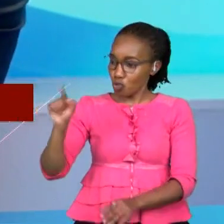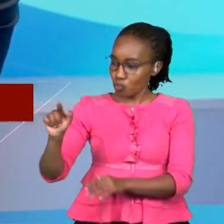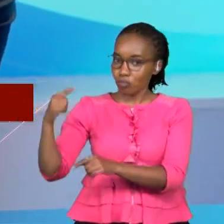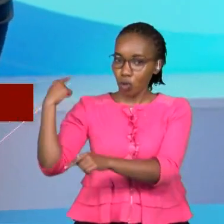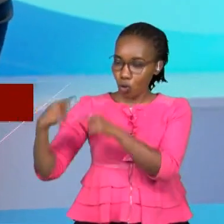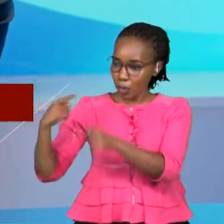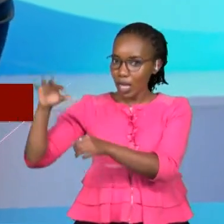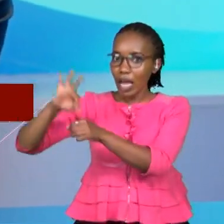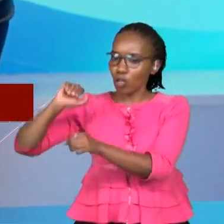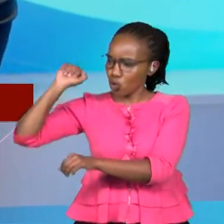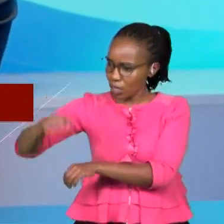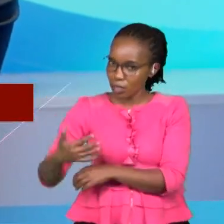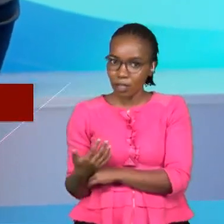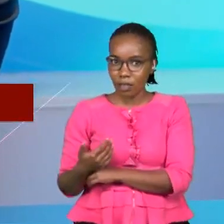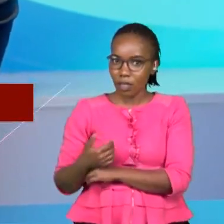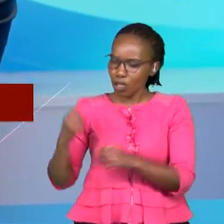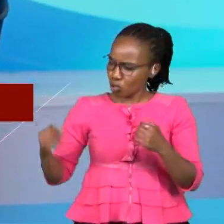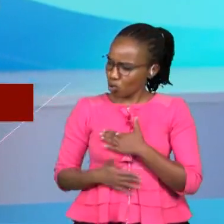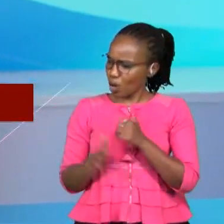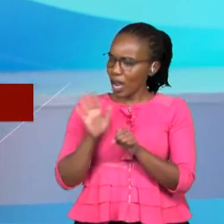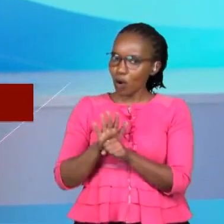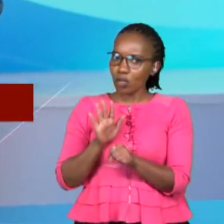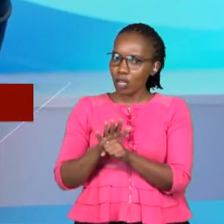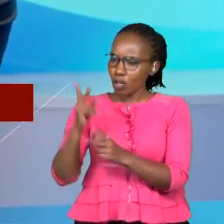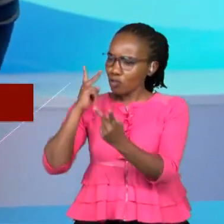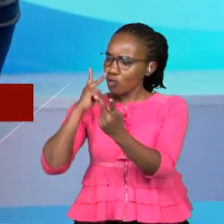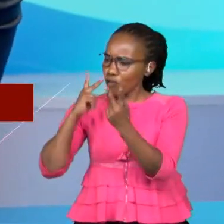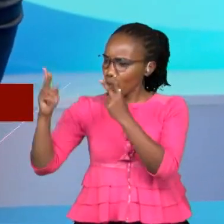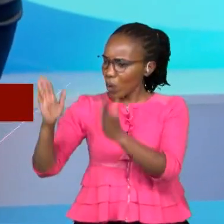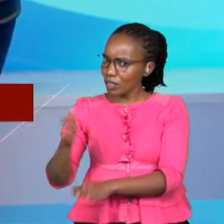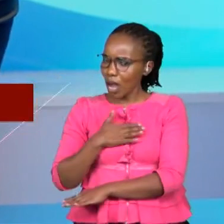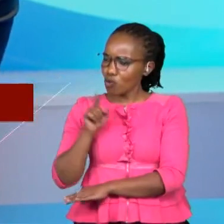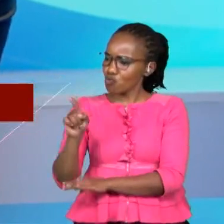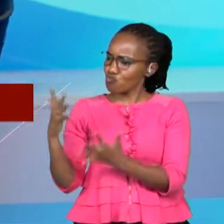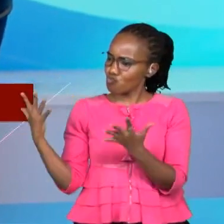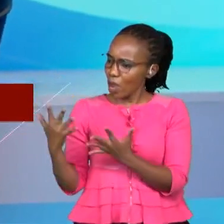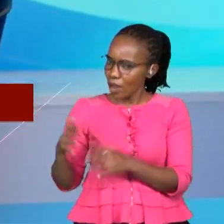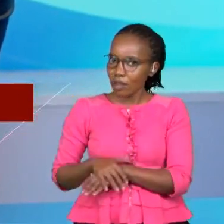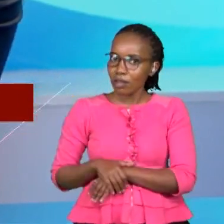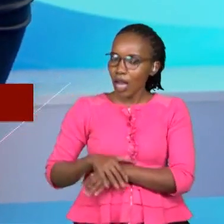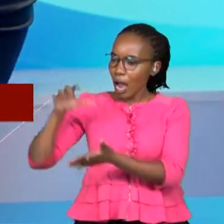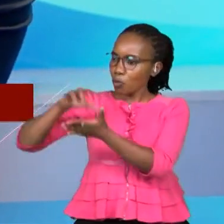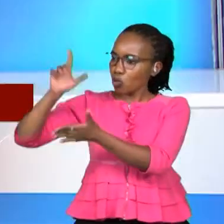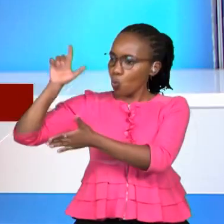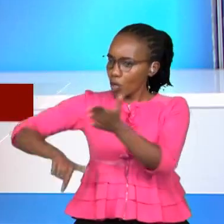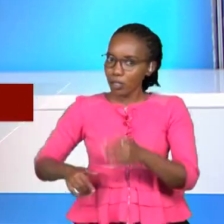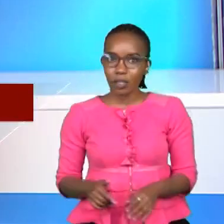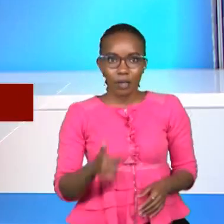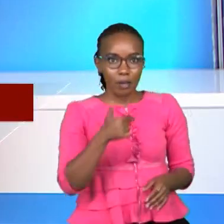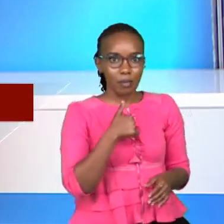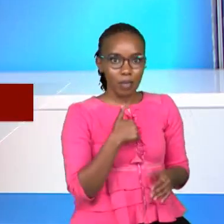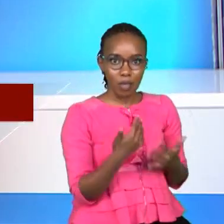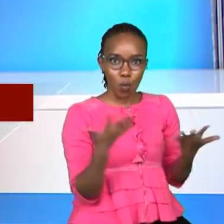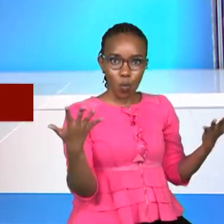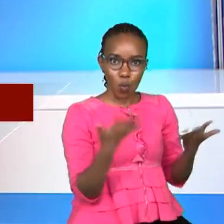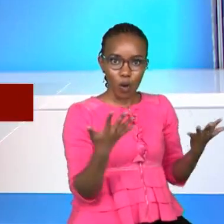for a seat. Correct. This will come as a shocker to our viewers. Where are you vying and what position? So I'm vying within